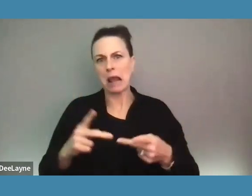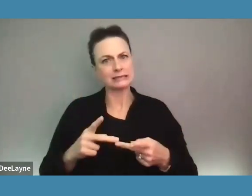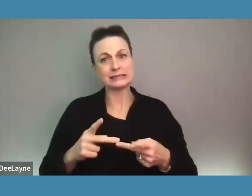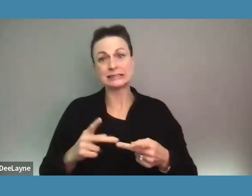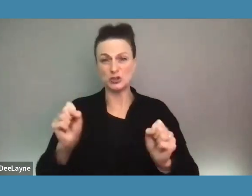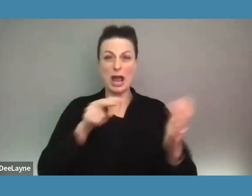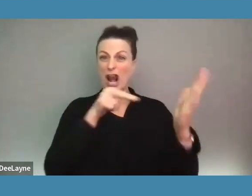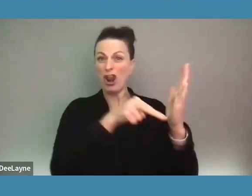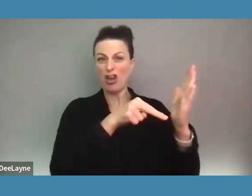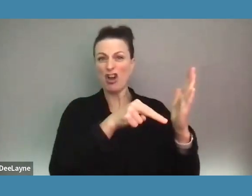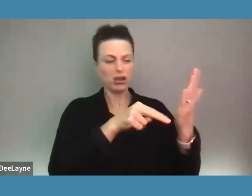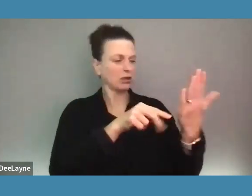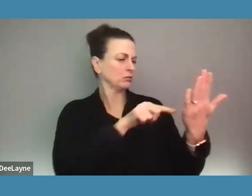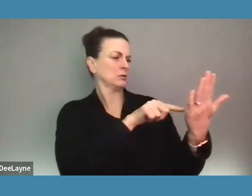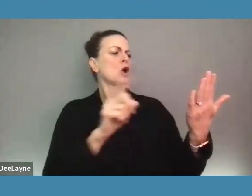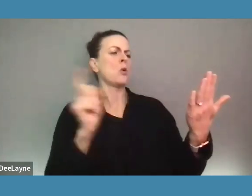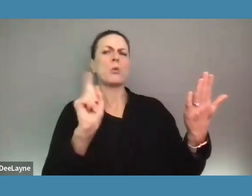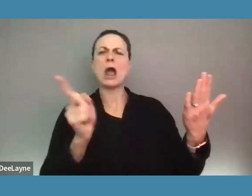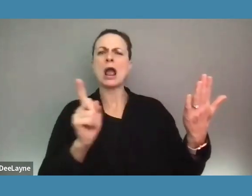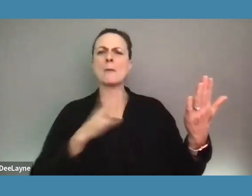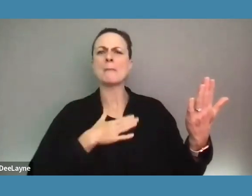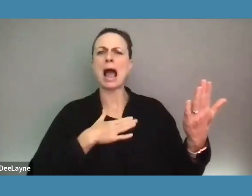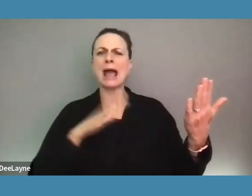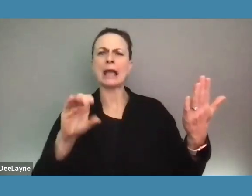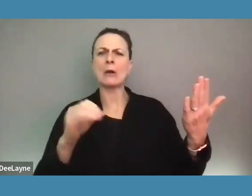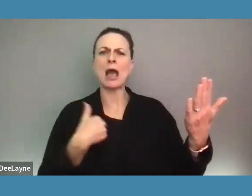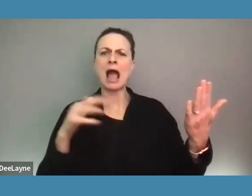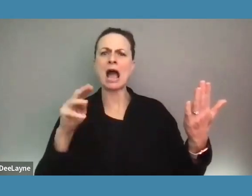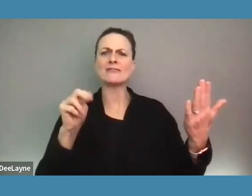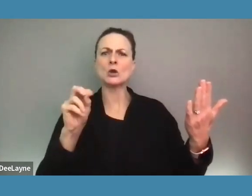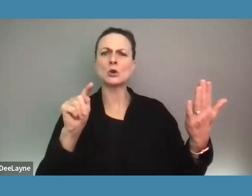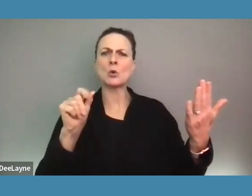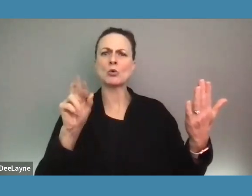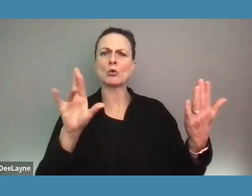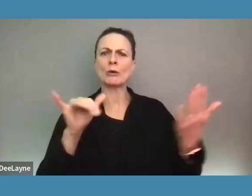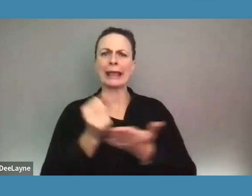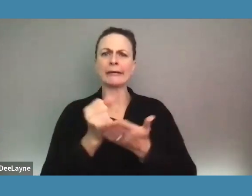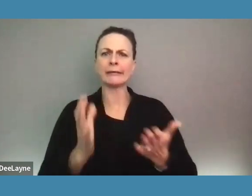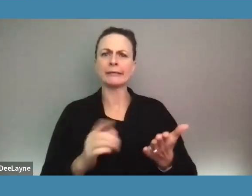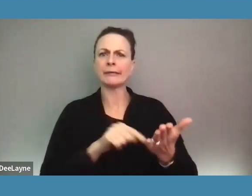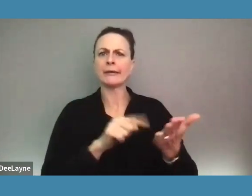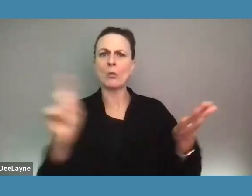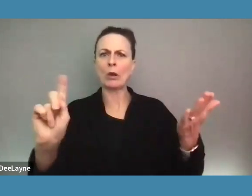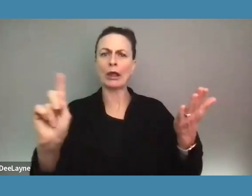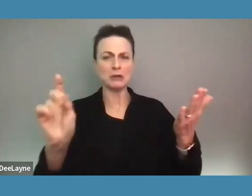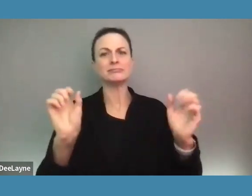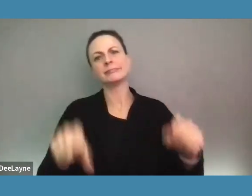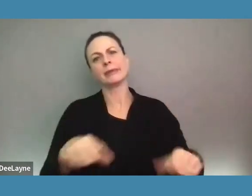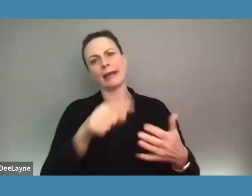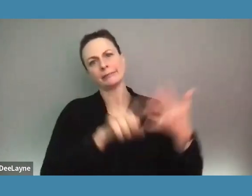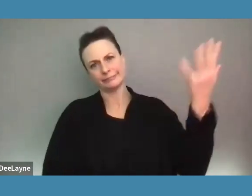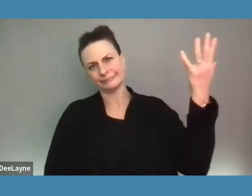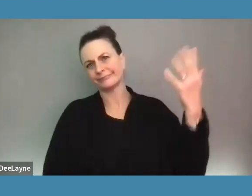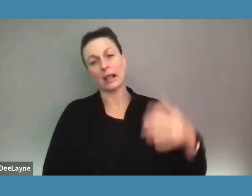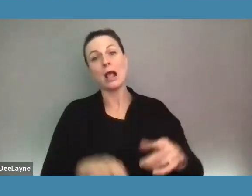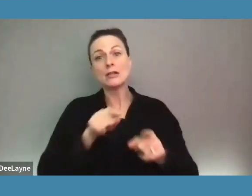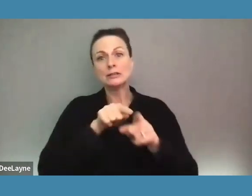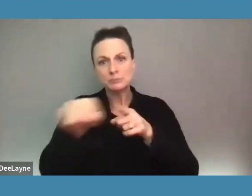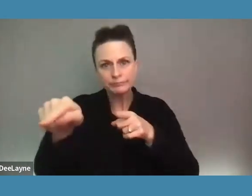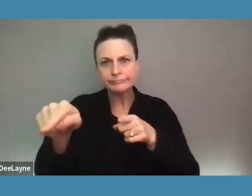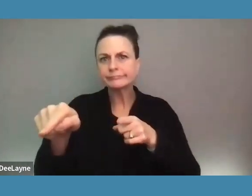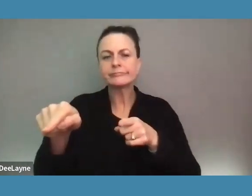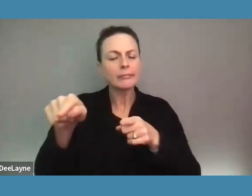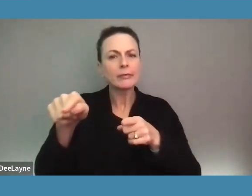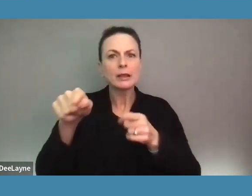a notary in your county and see where a notary would be, but they are just